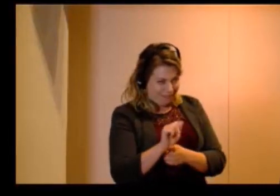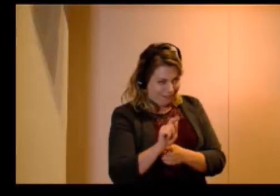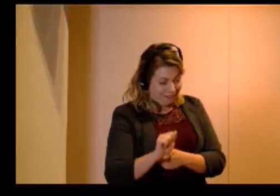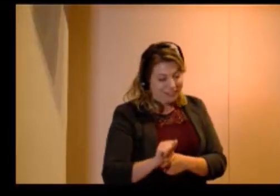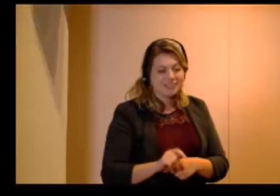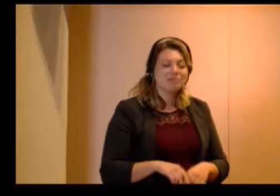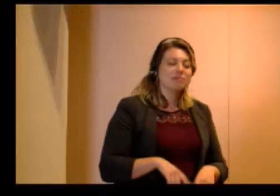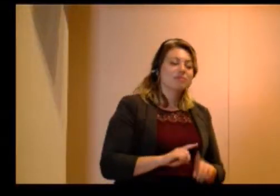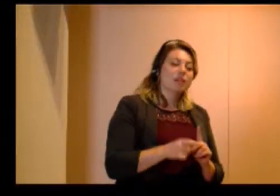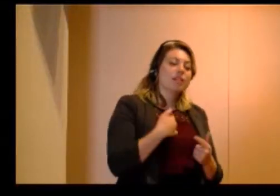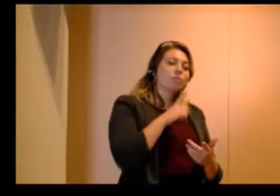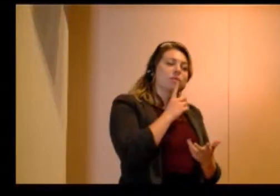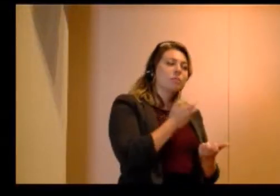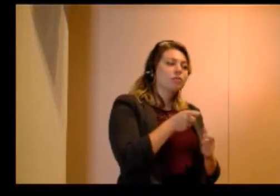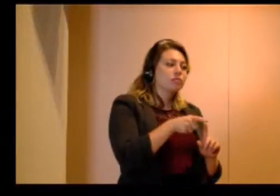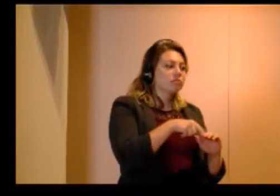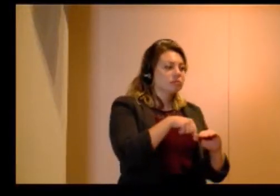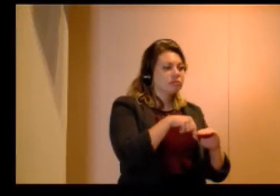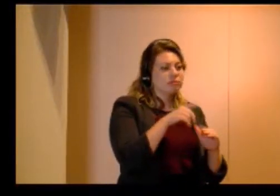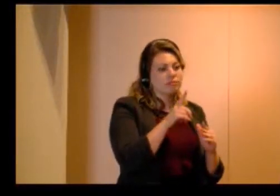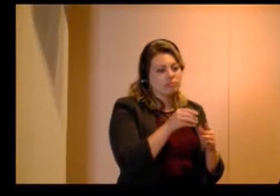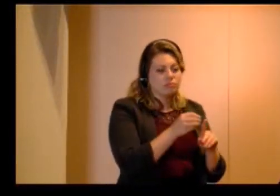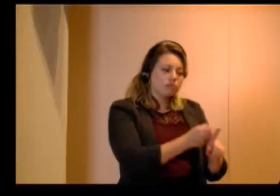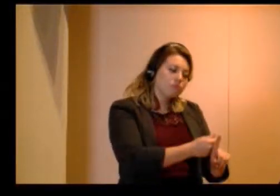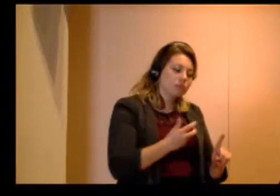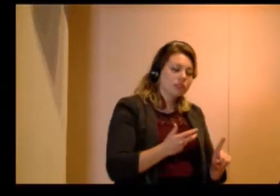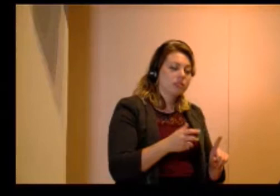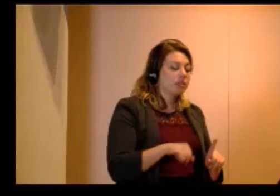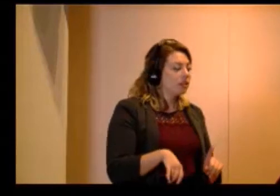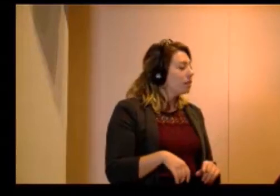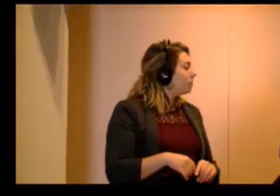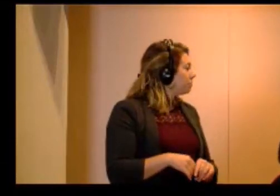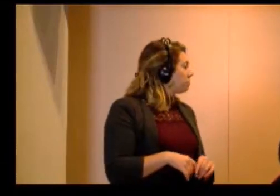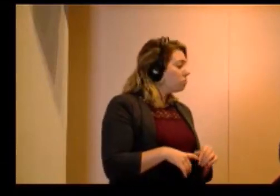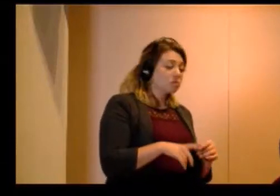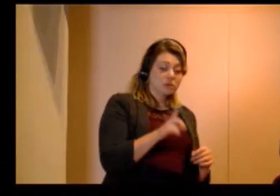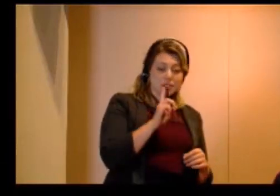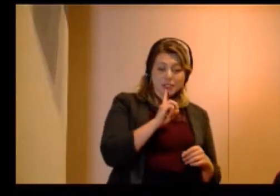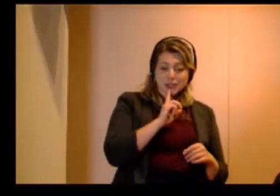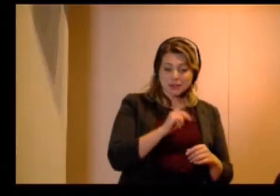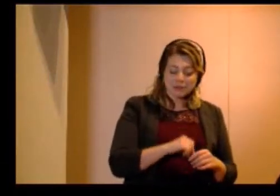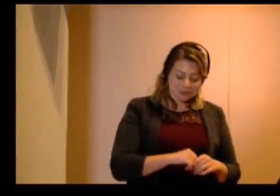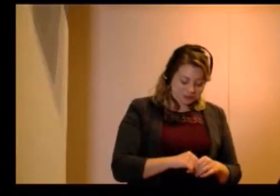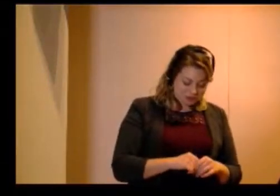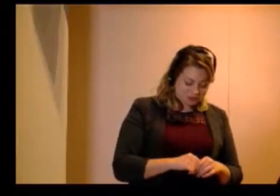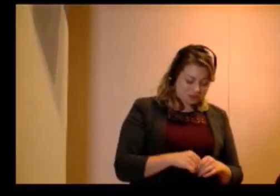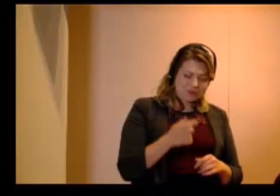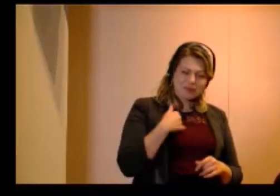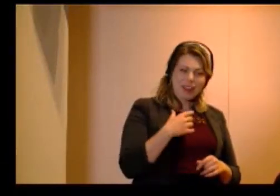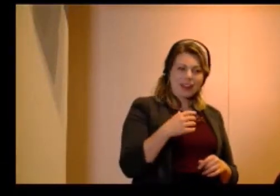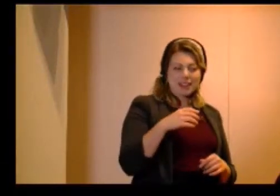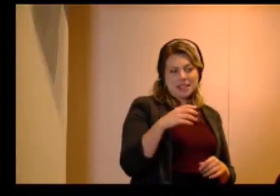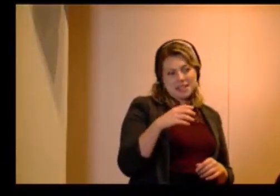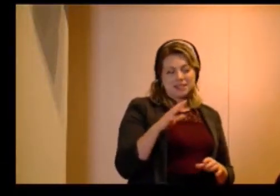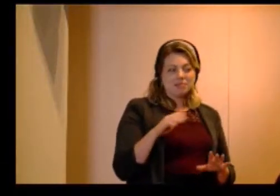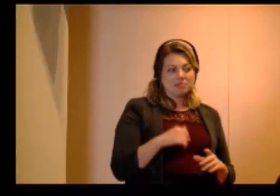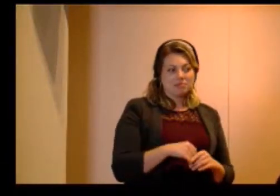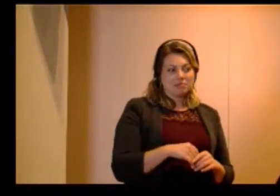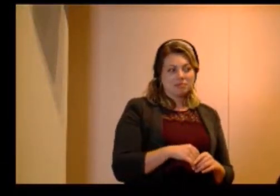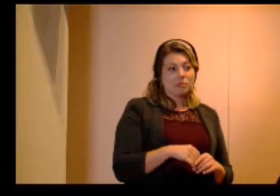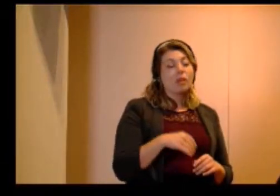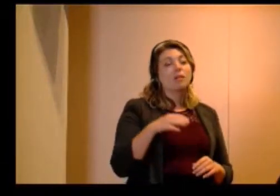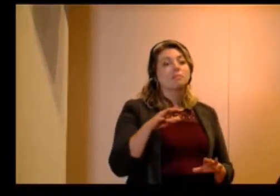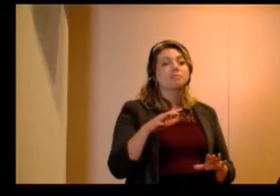love you to kind of dive a little more deeply into that. Sure. So I guess the question for us, so there's other